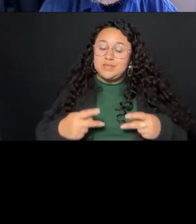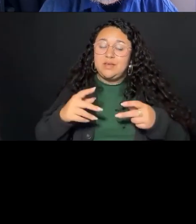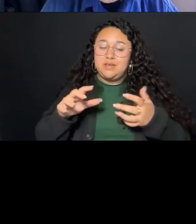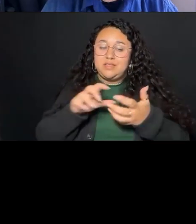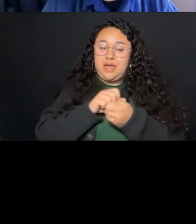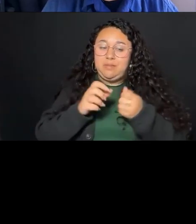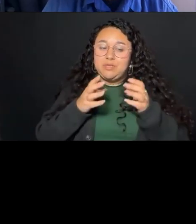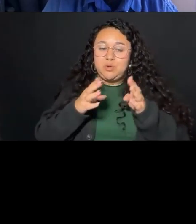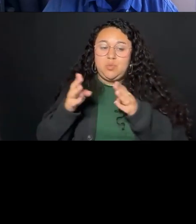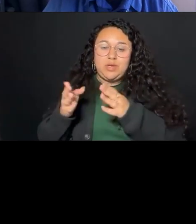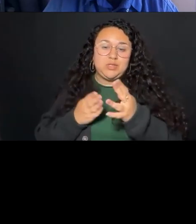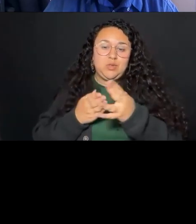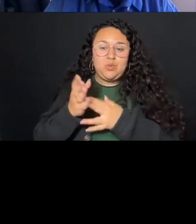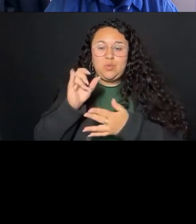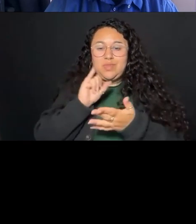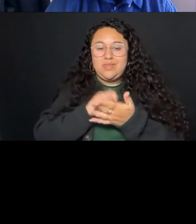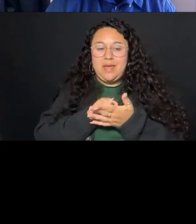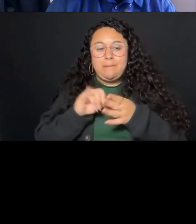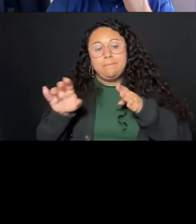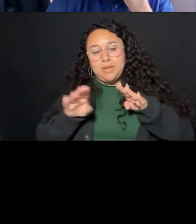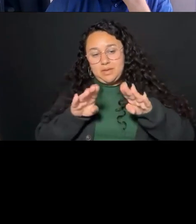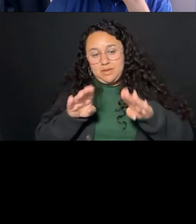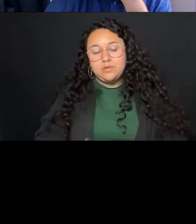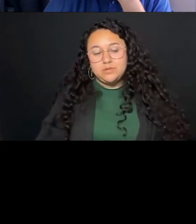those behaviors.